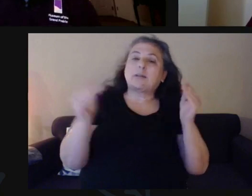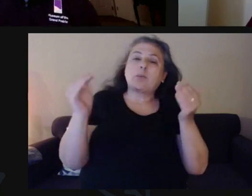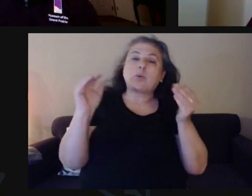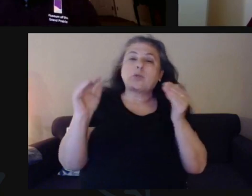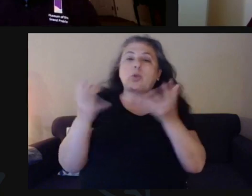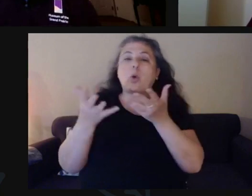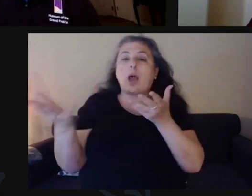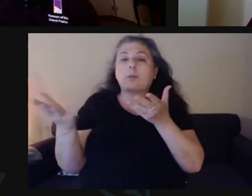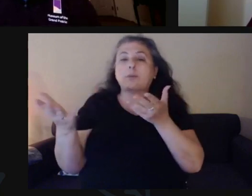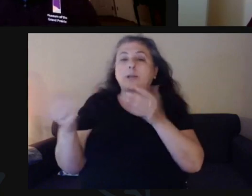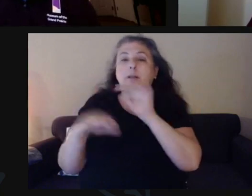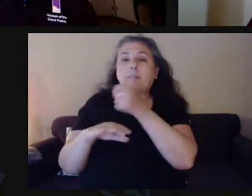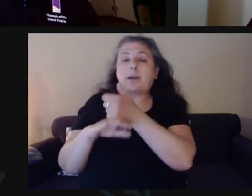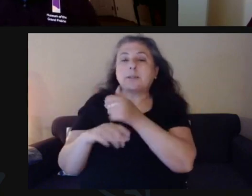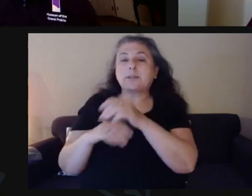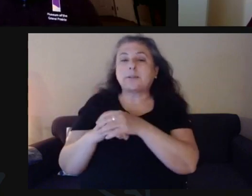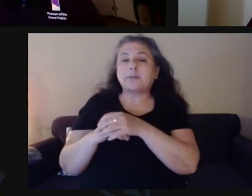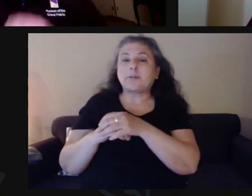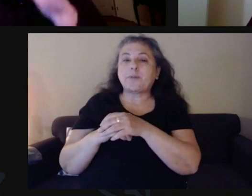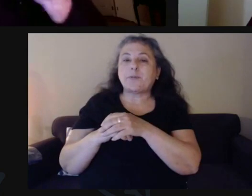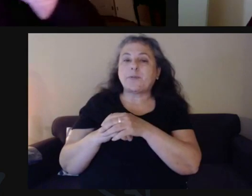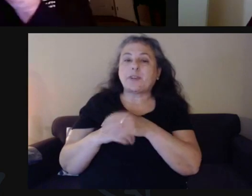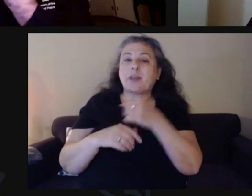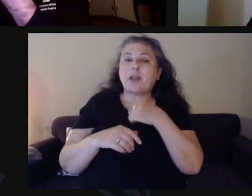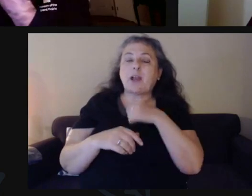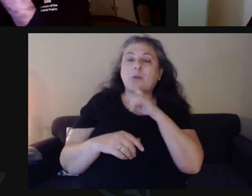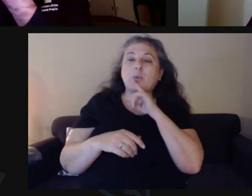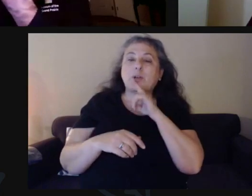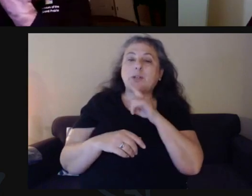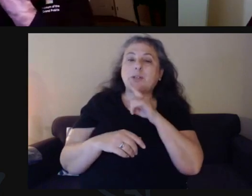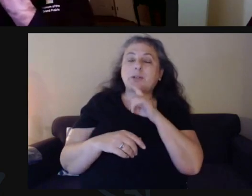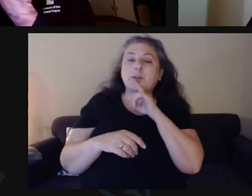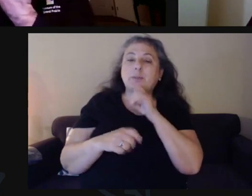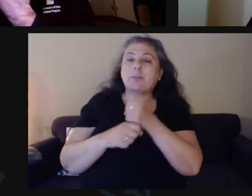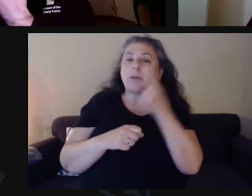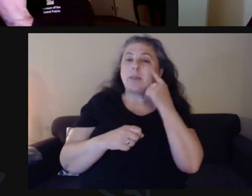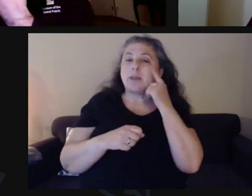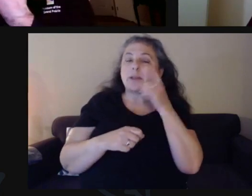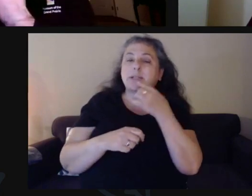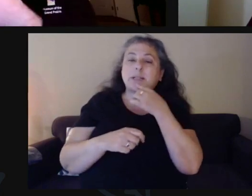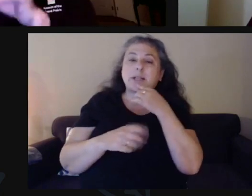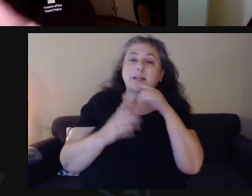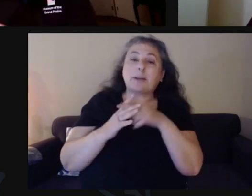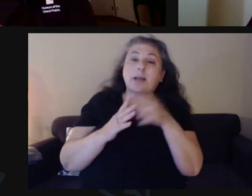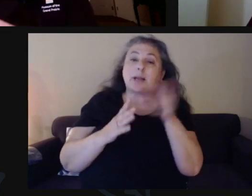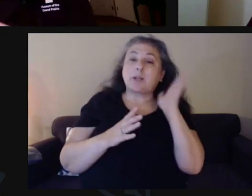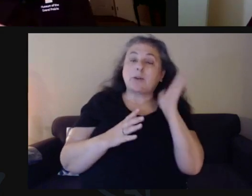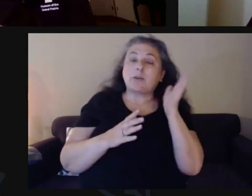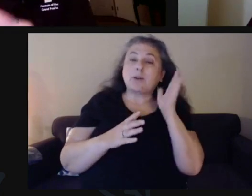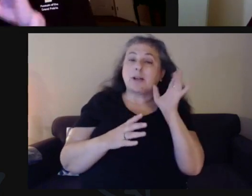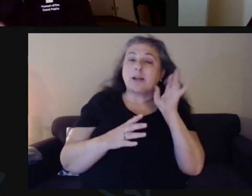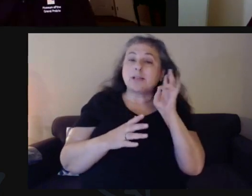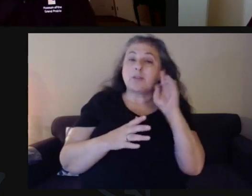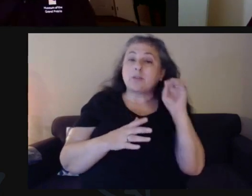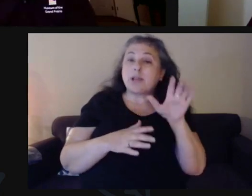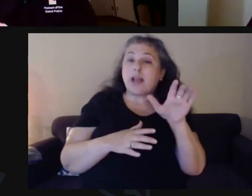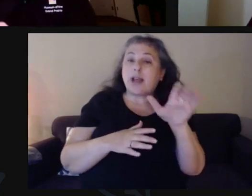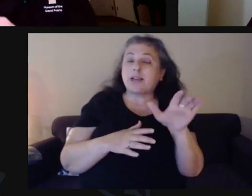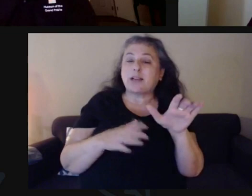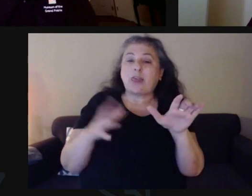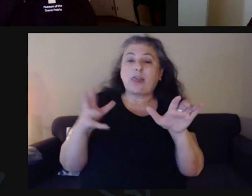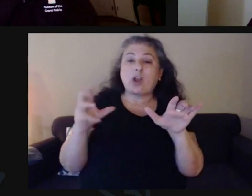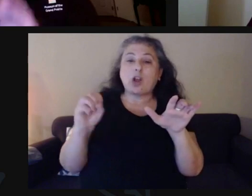based. Yeah, I really that really made me think when you said that at the beginning of the presentation, you know, 70% action,